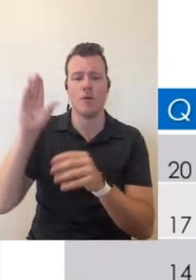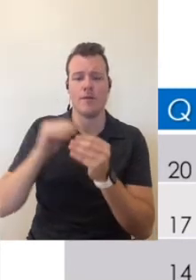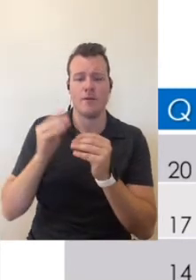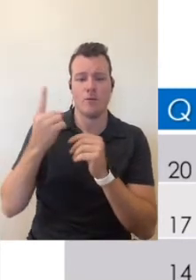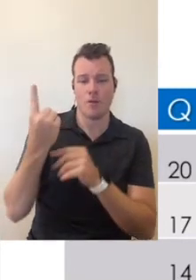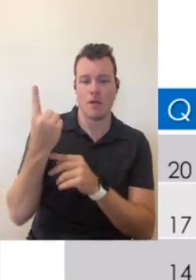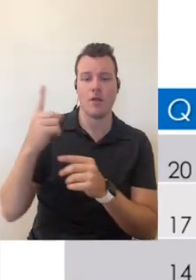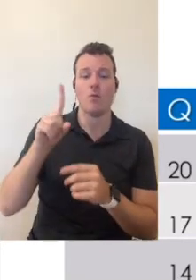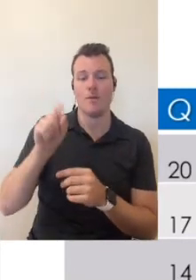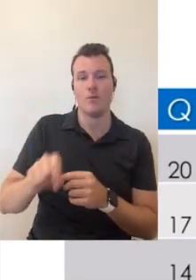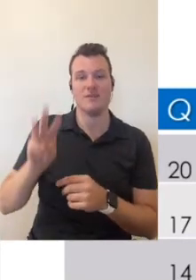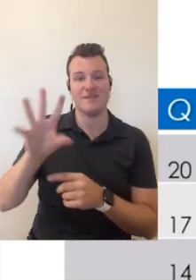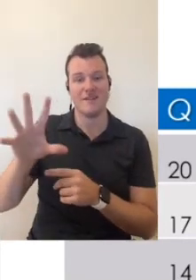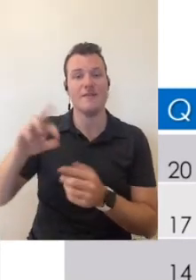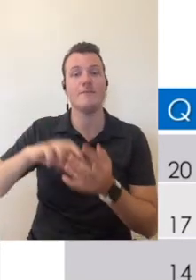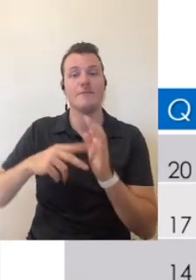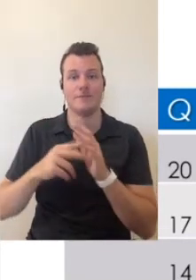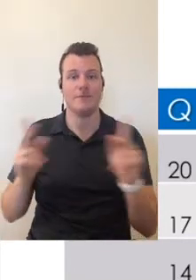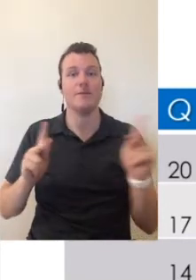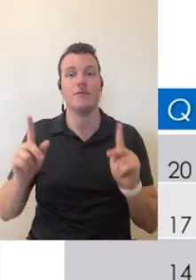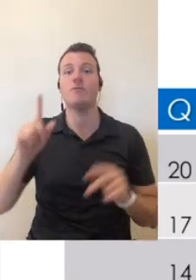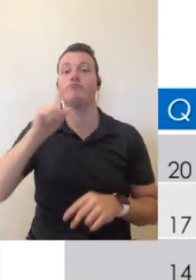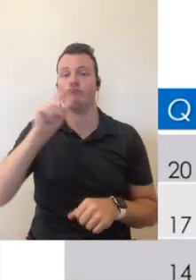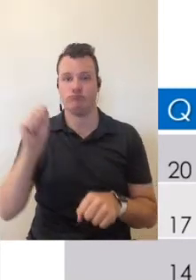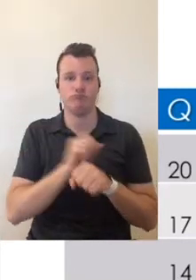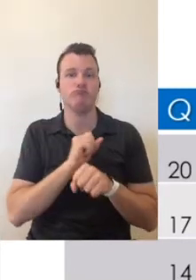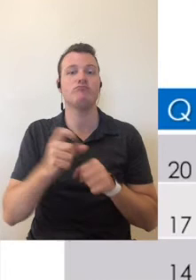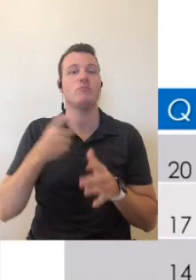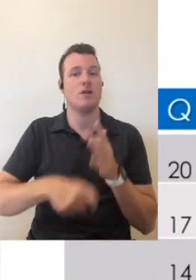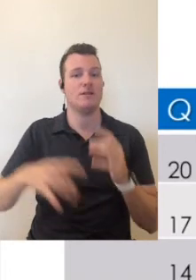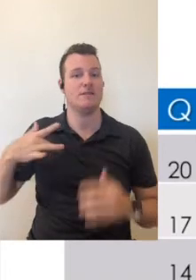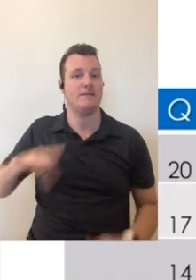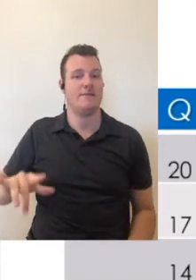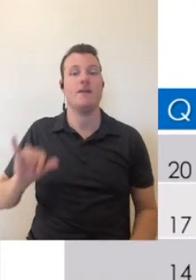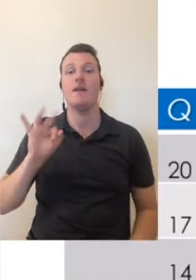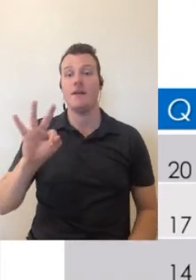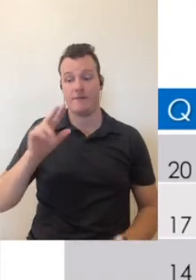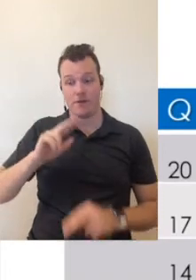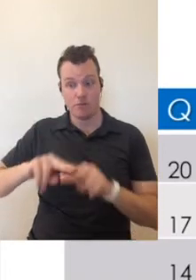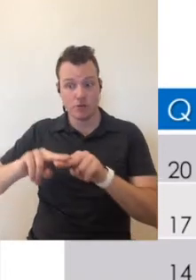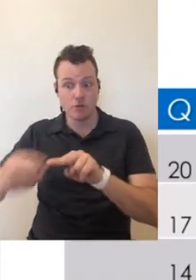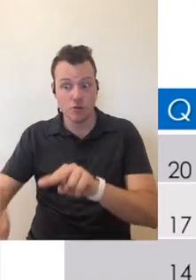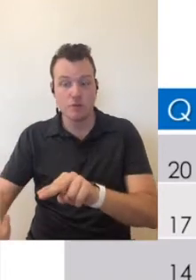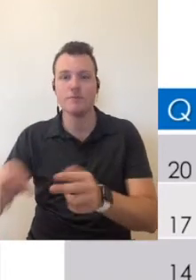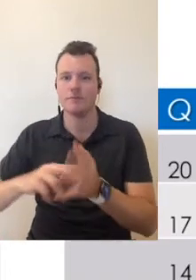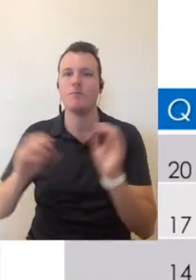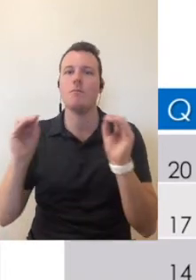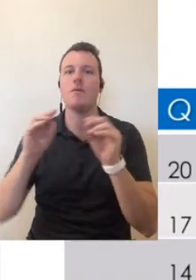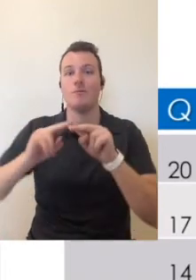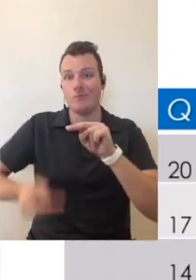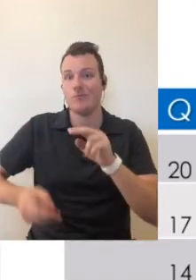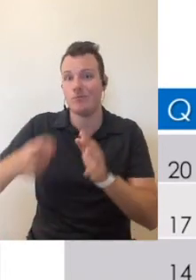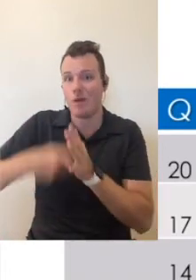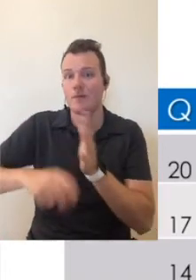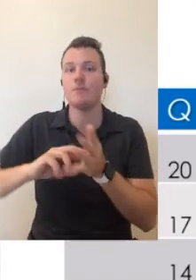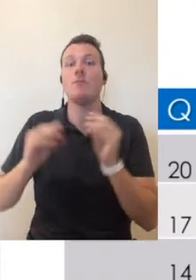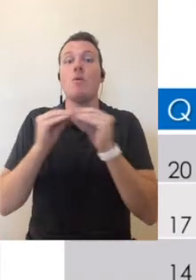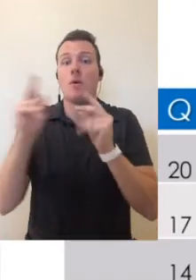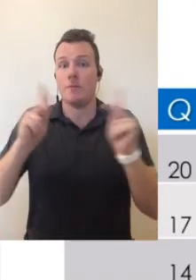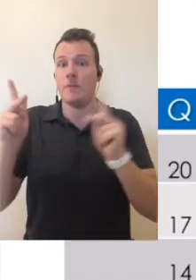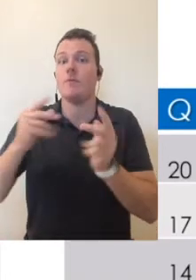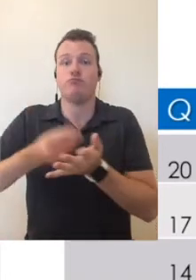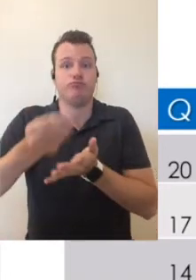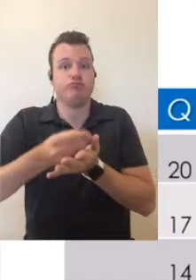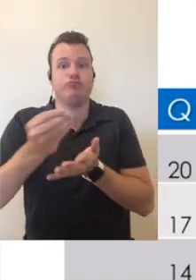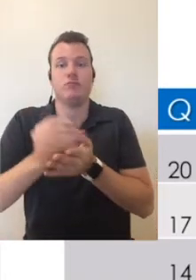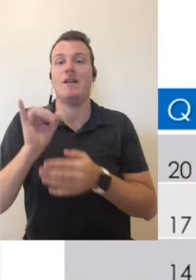which means folks are price sensitive here. So if I reduce this price, I'm going to gain more individuals. And if